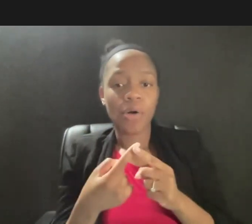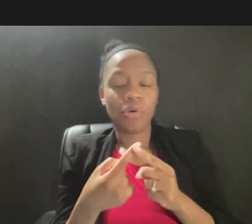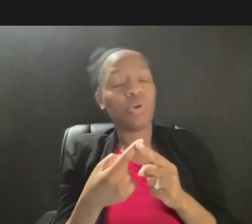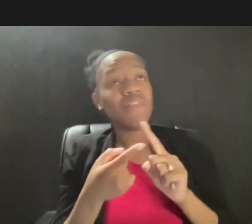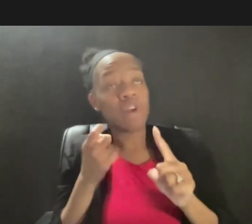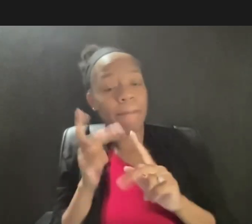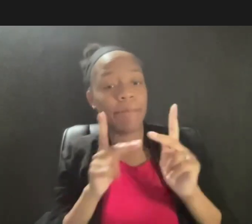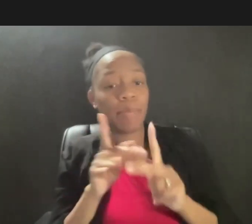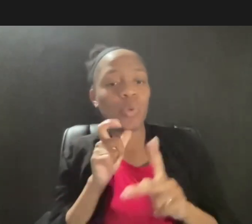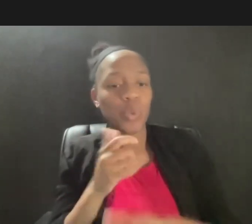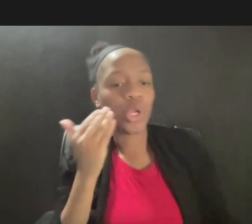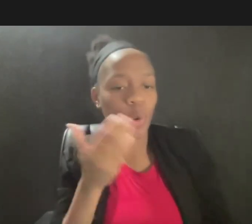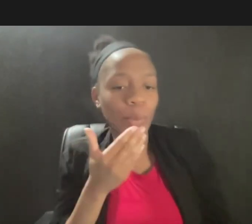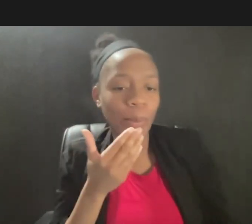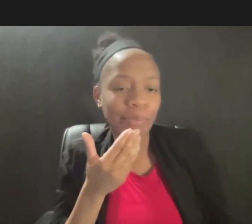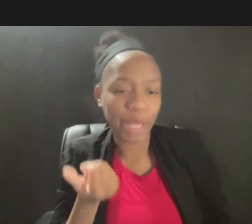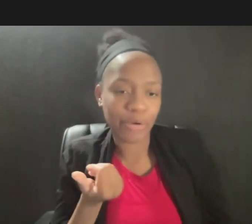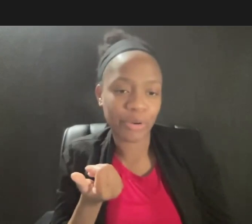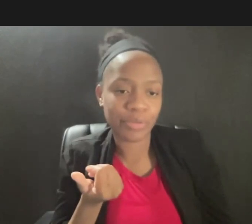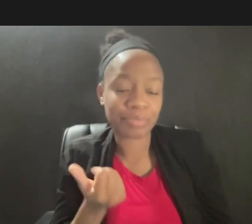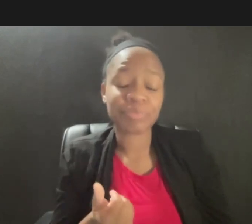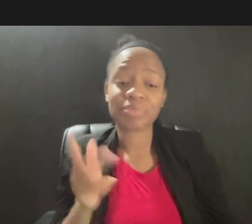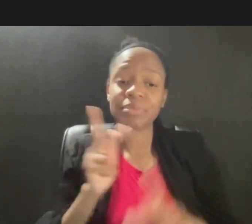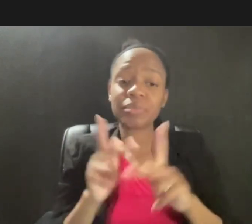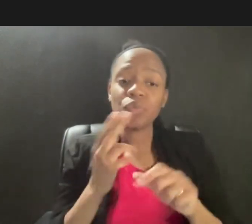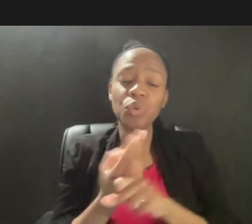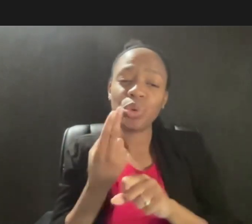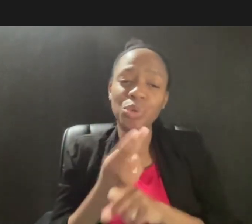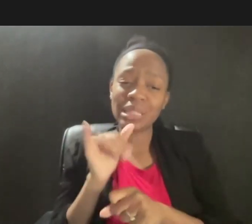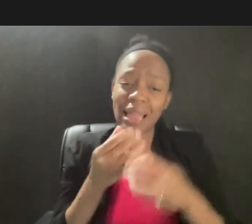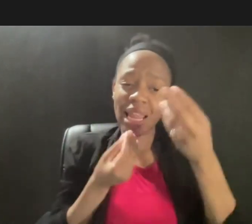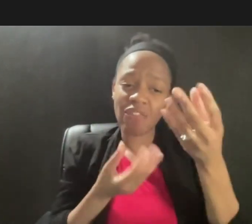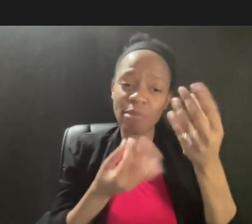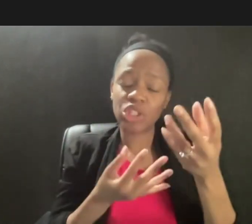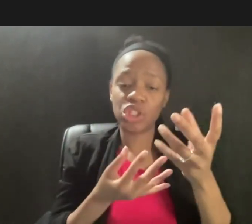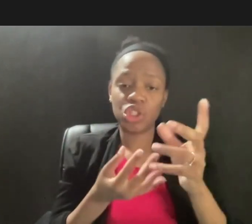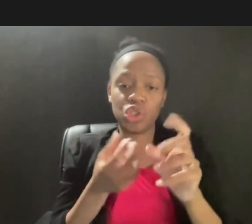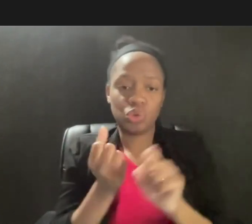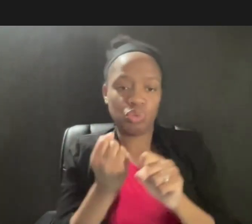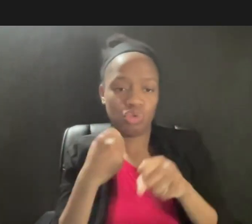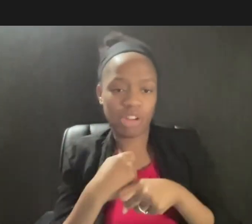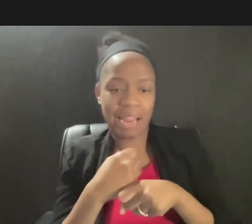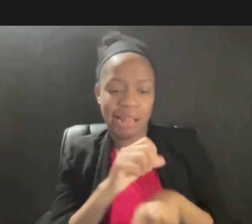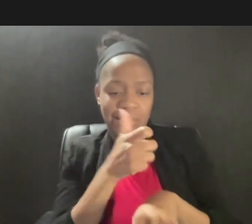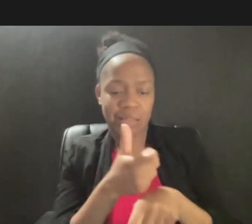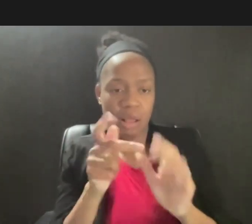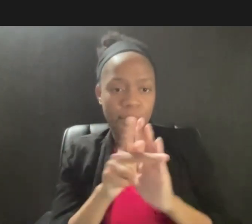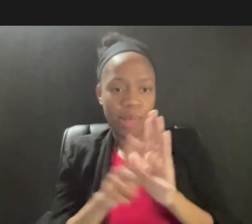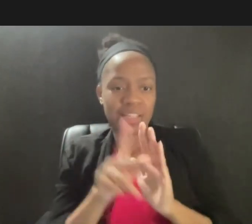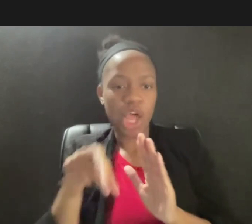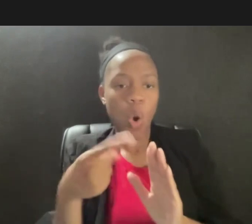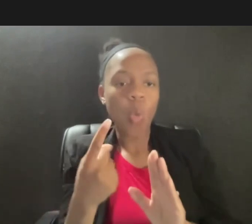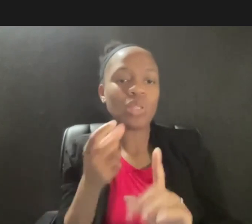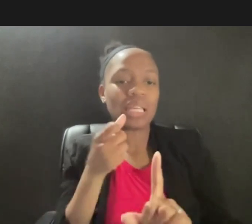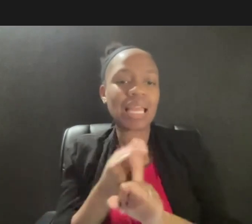who do know better. People who are using disinformation to create policies that only impact trans